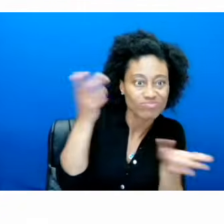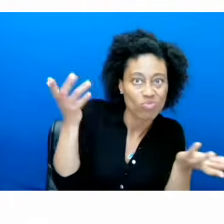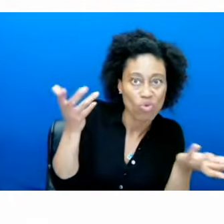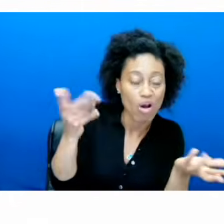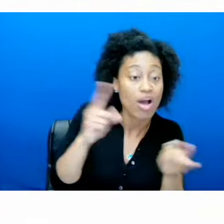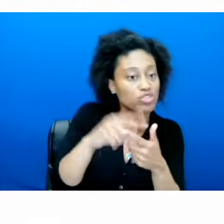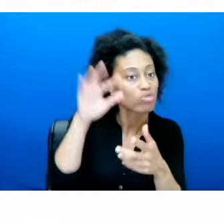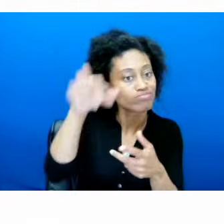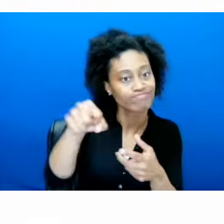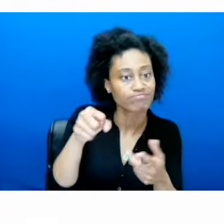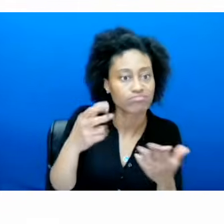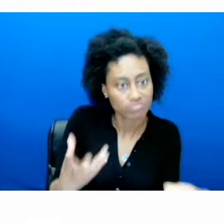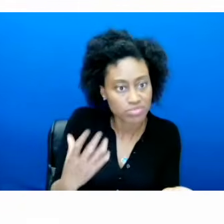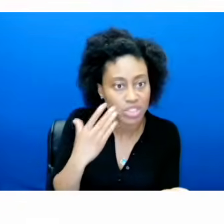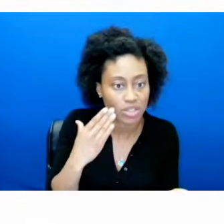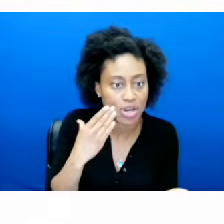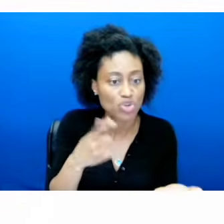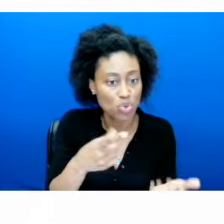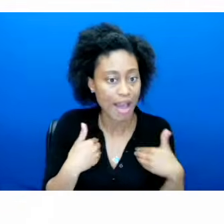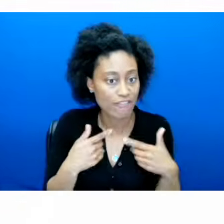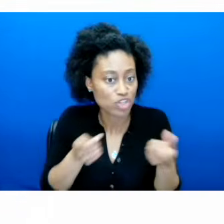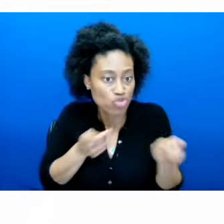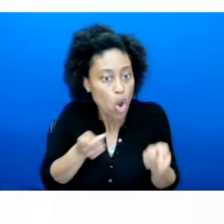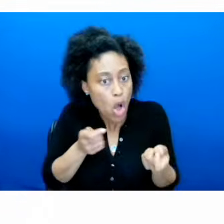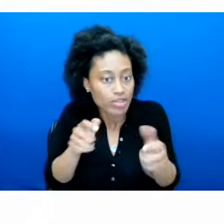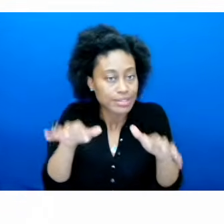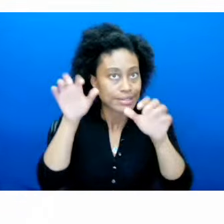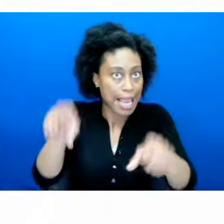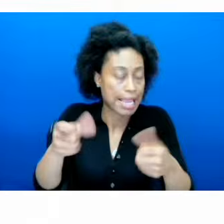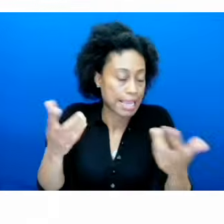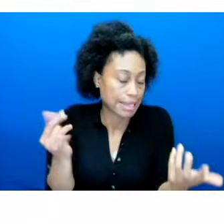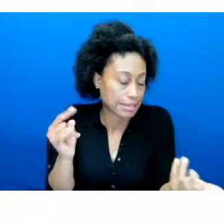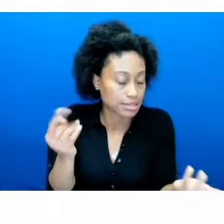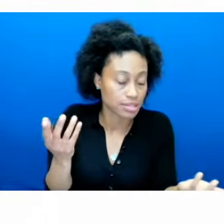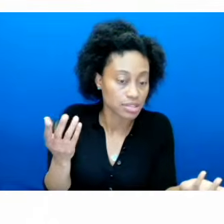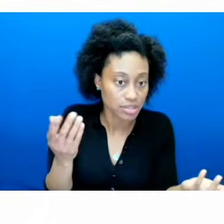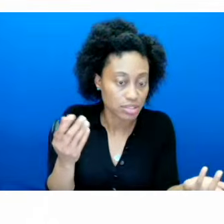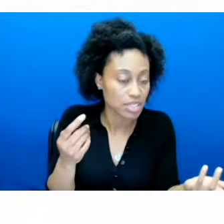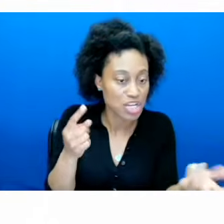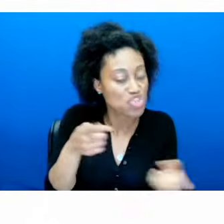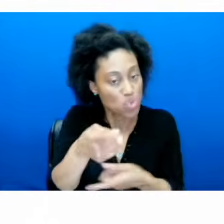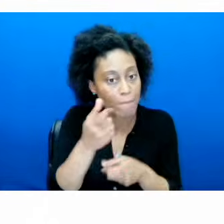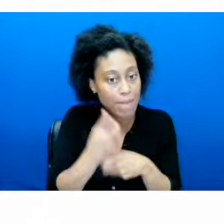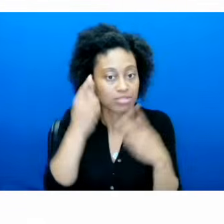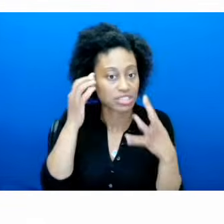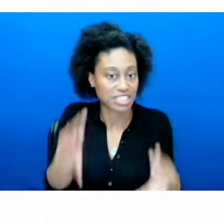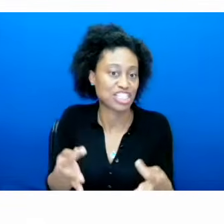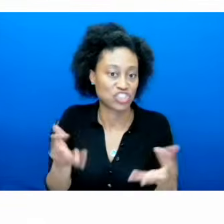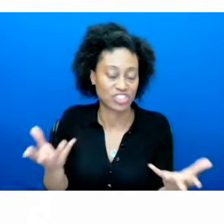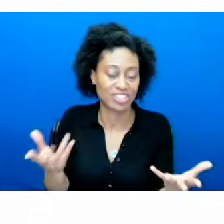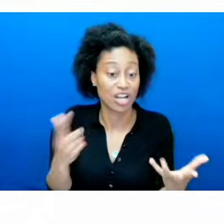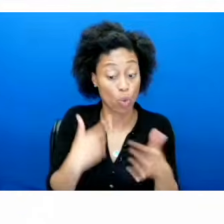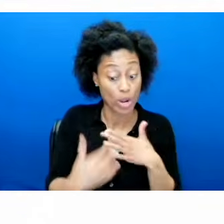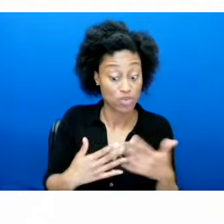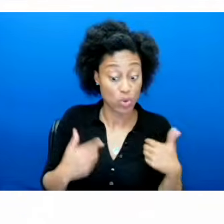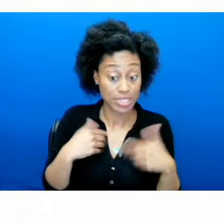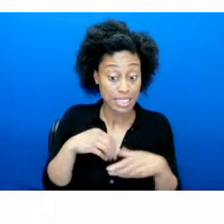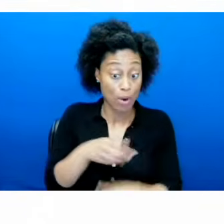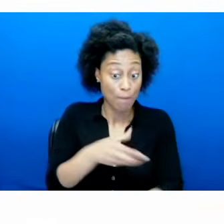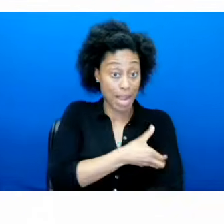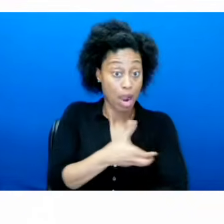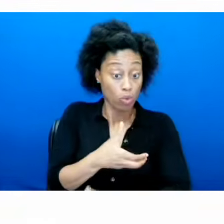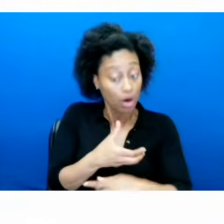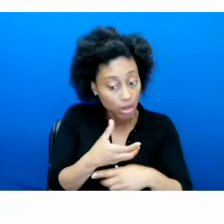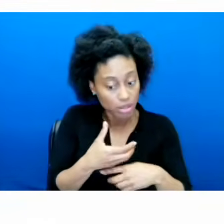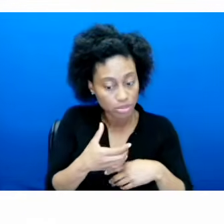You know, change what you have the control to change. Like take charge on what you have the power to take charge of. It's very fulfilling